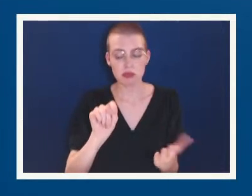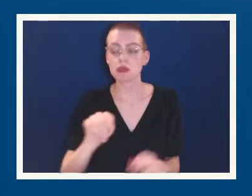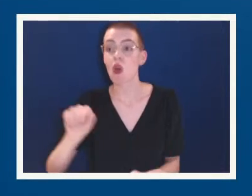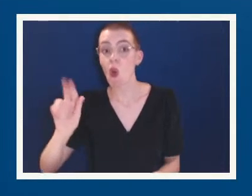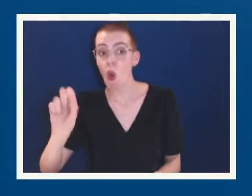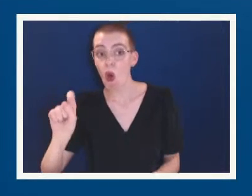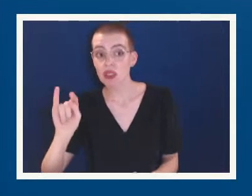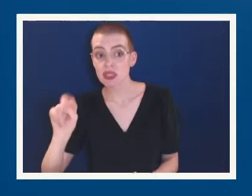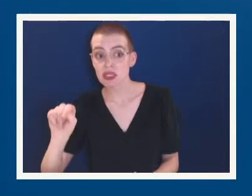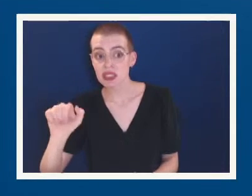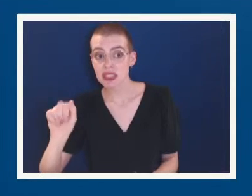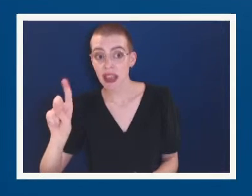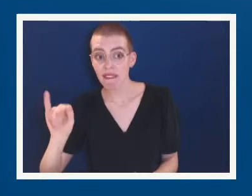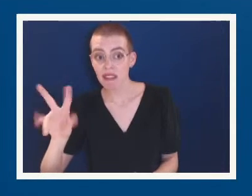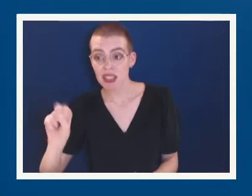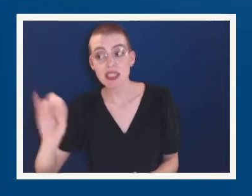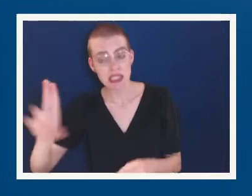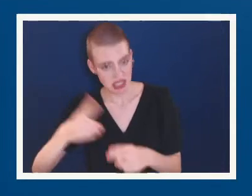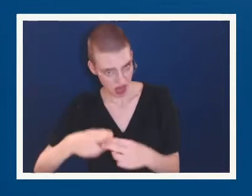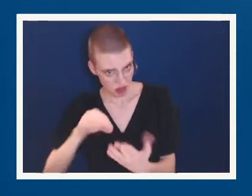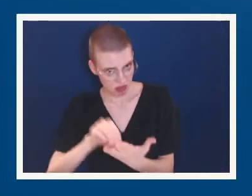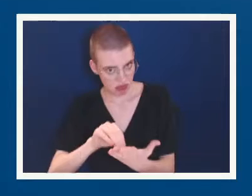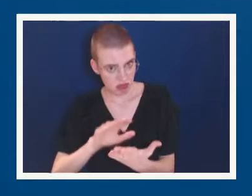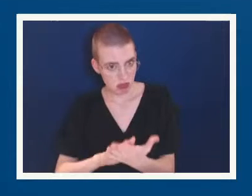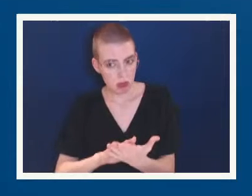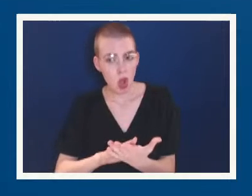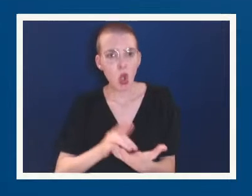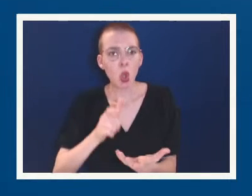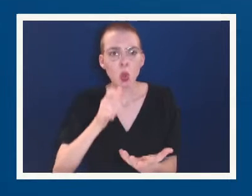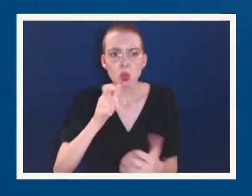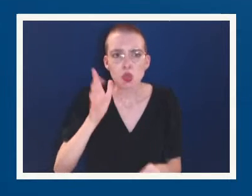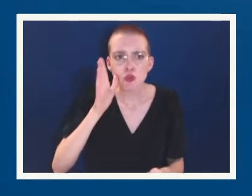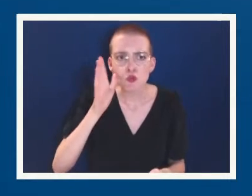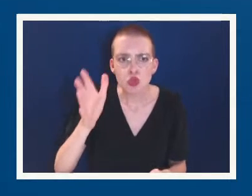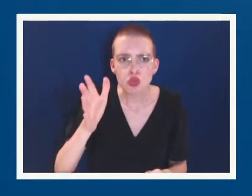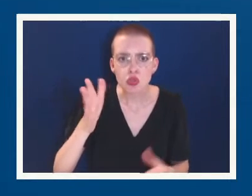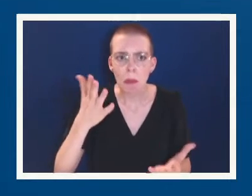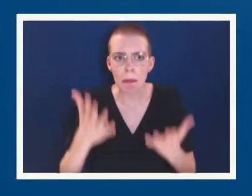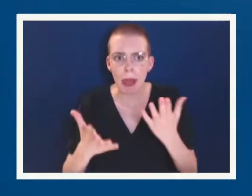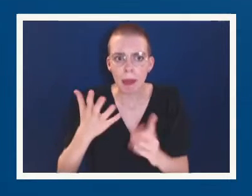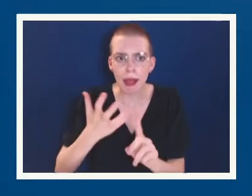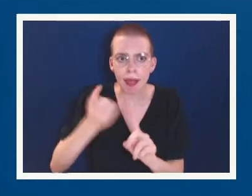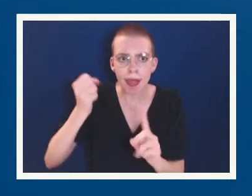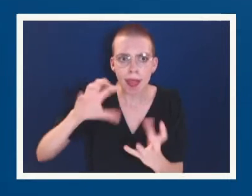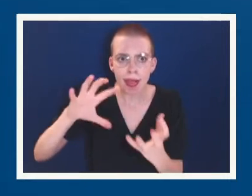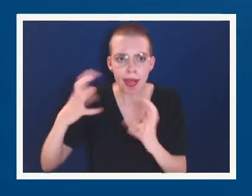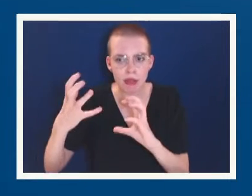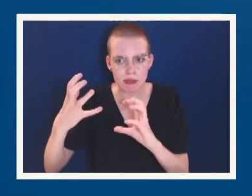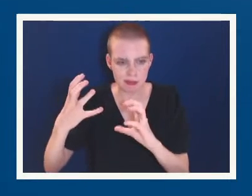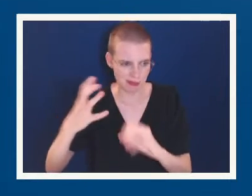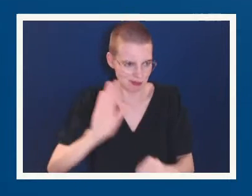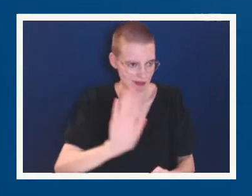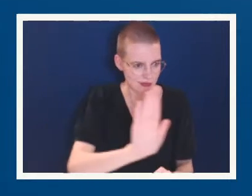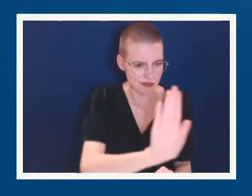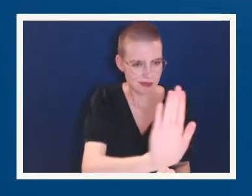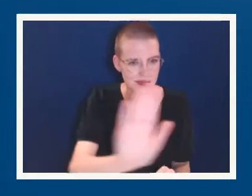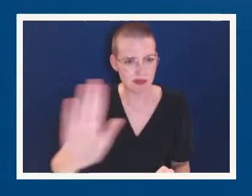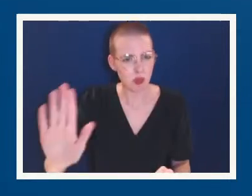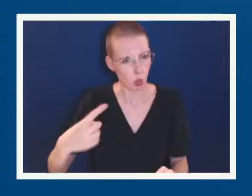rights. It's your future that's on the line. And right now, we need to do the work to claim our future